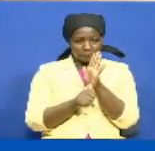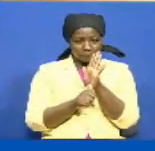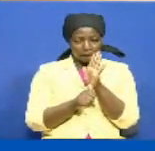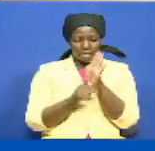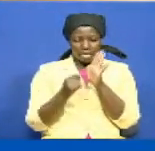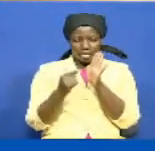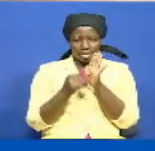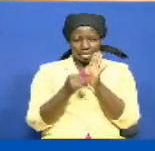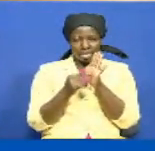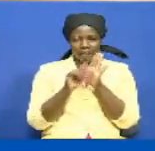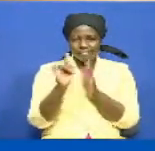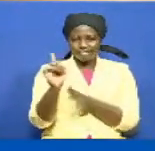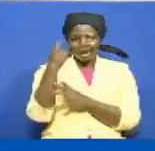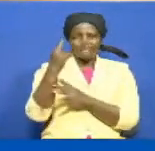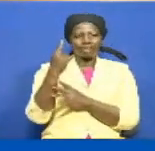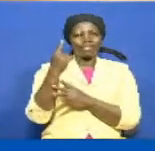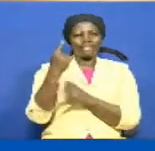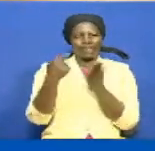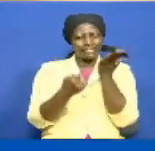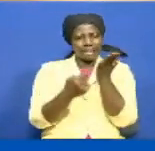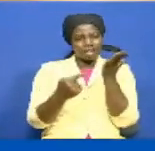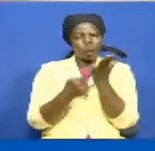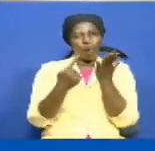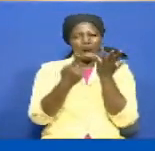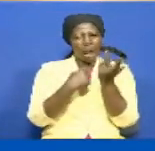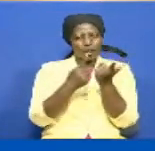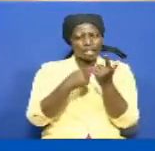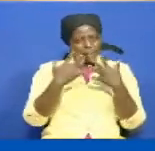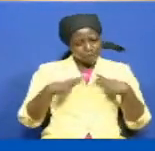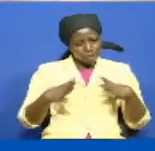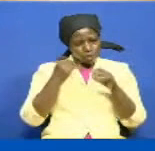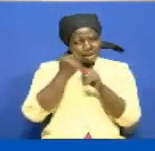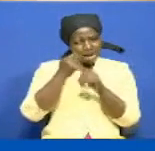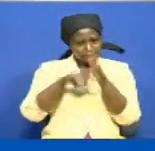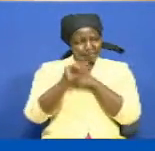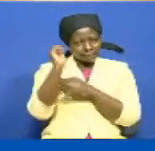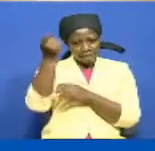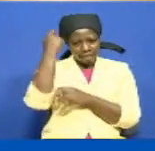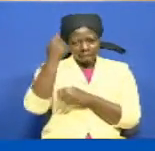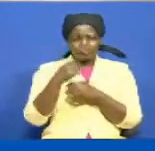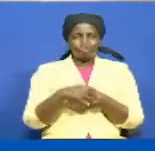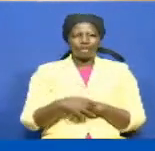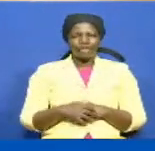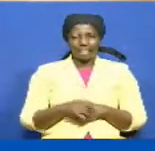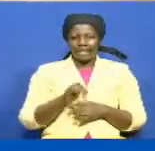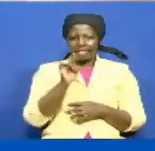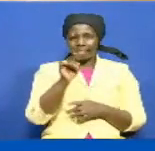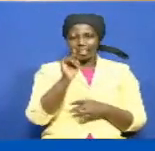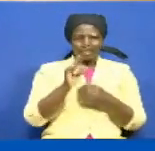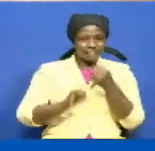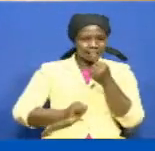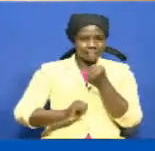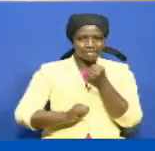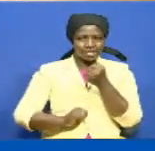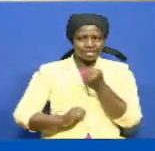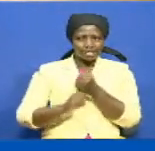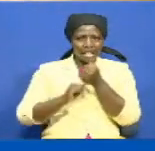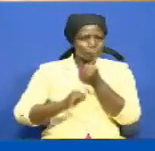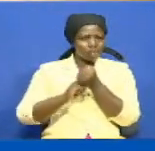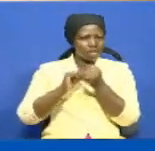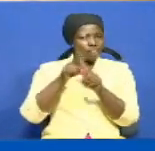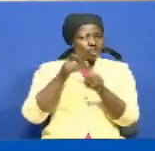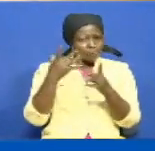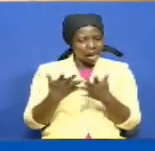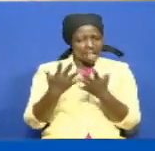This was the first ever digital census undertaken in Kenya, and its backbone was heavy investment